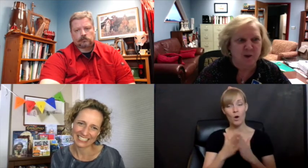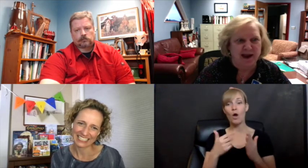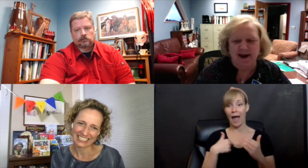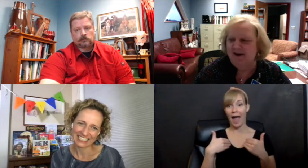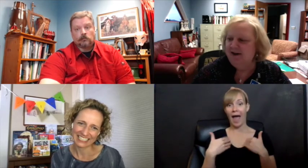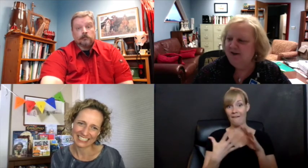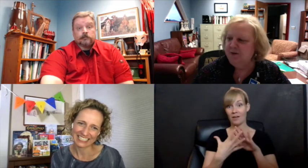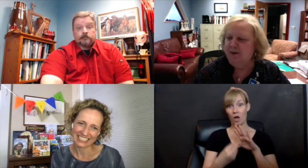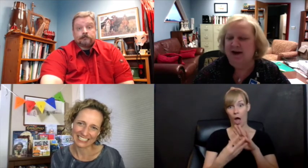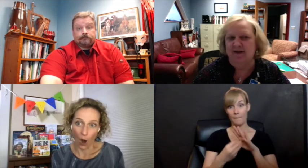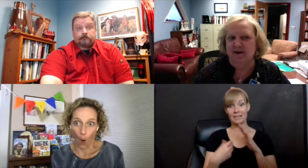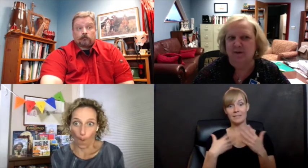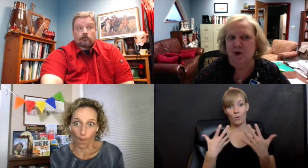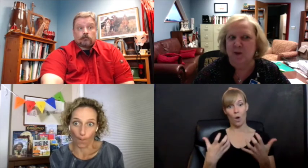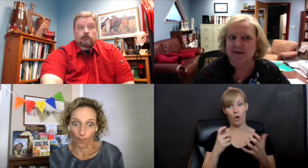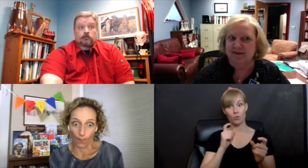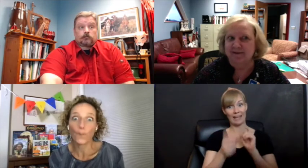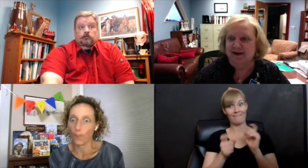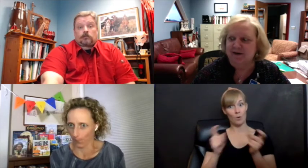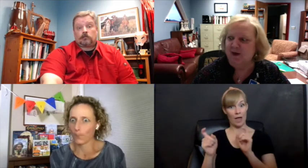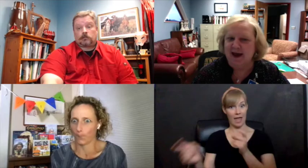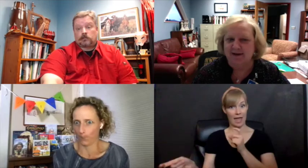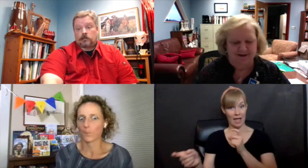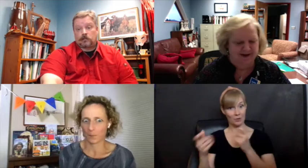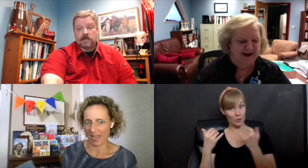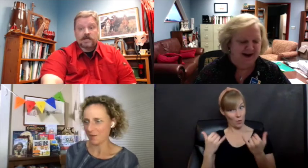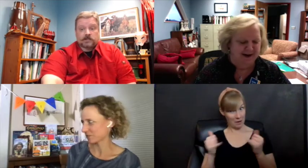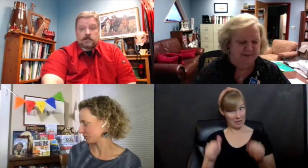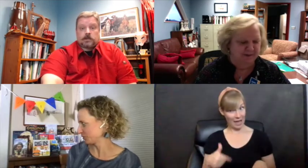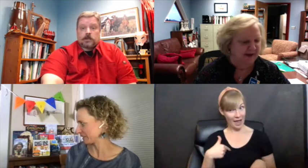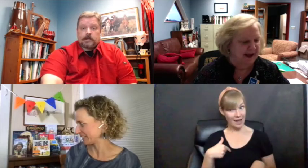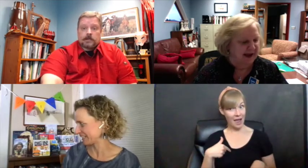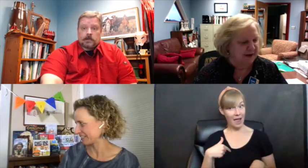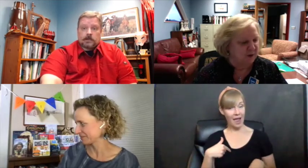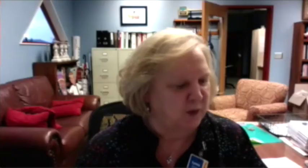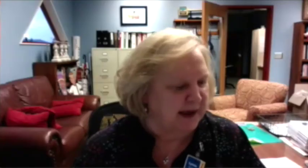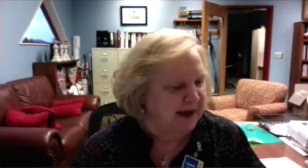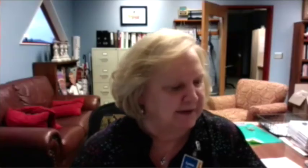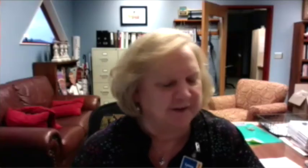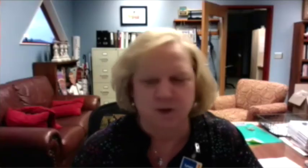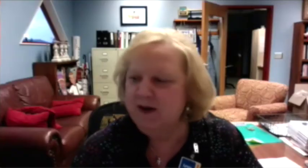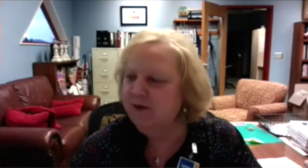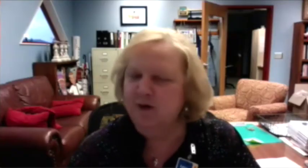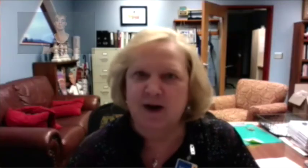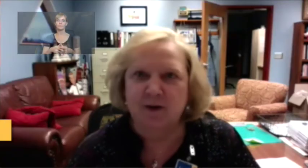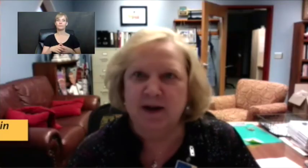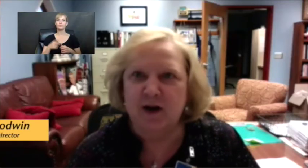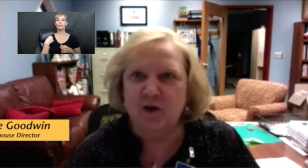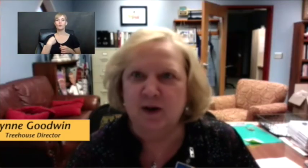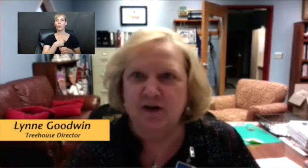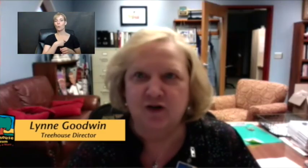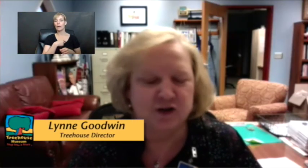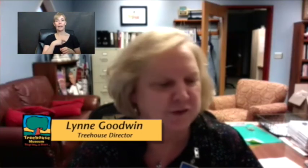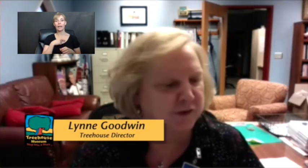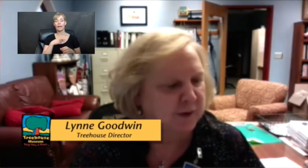to give away. So maybe now's a good moment. Can I do that? Yes, absolutely. We just went through everybody